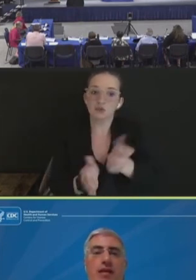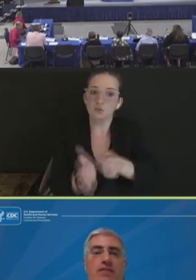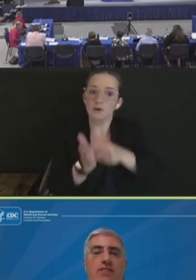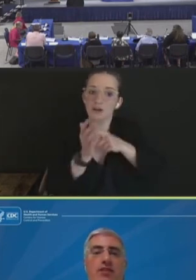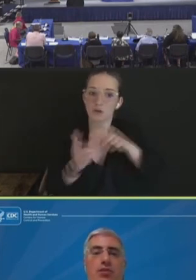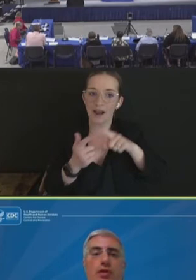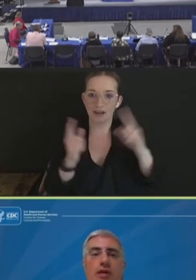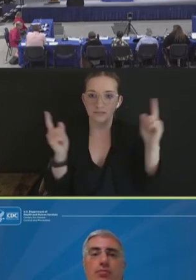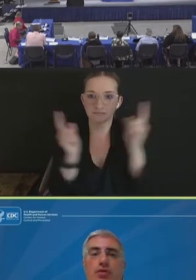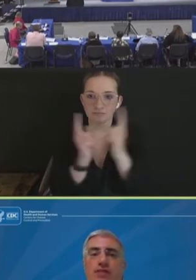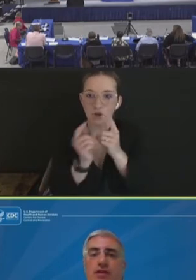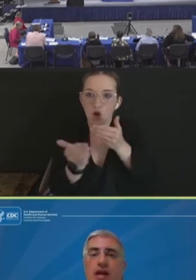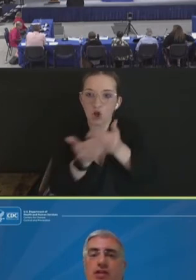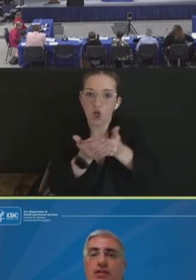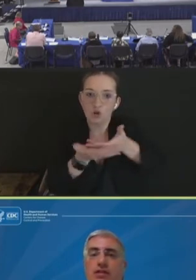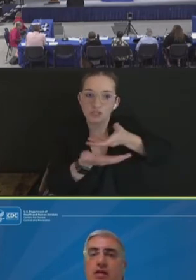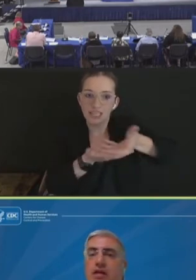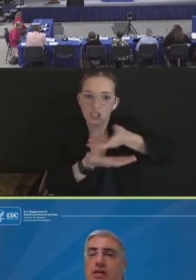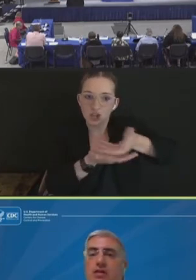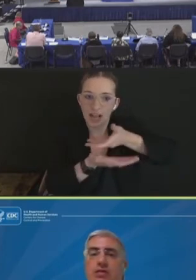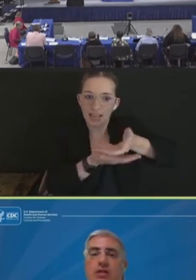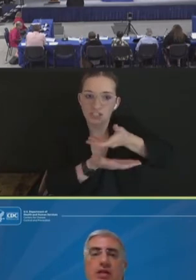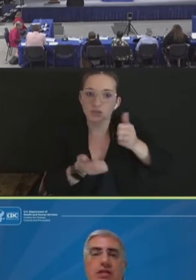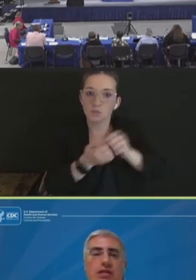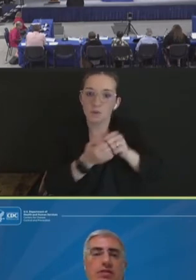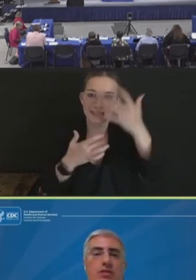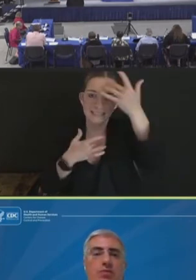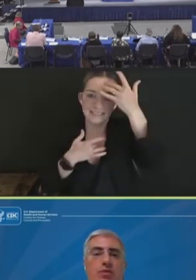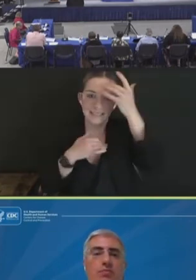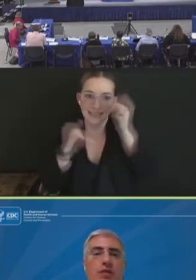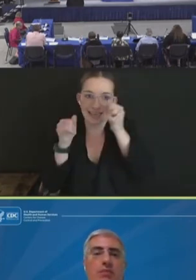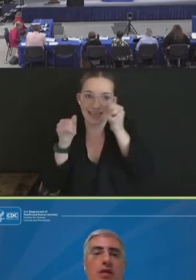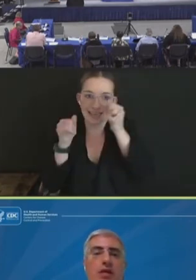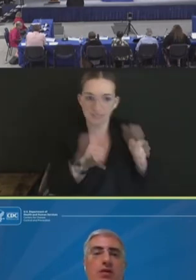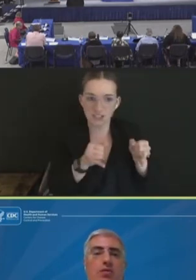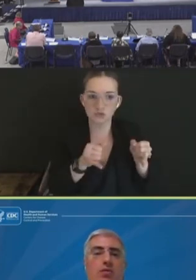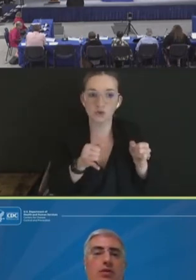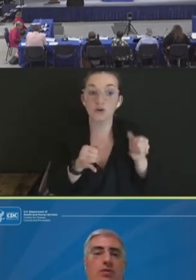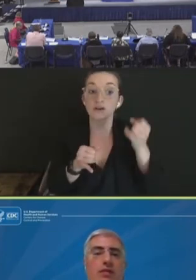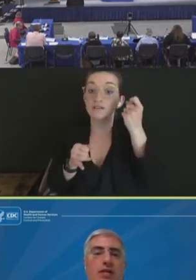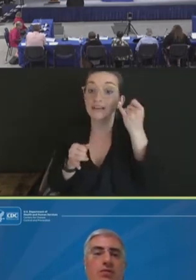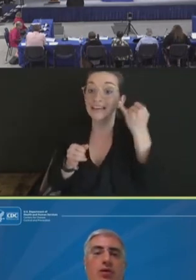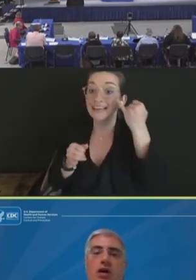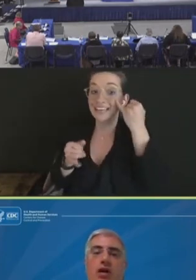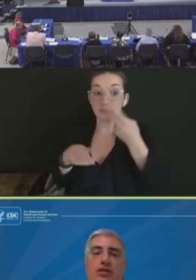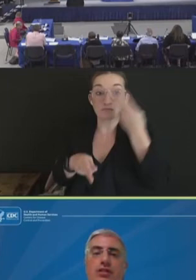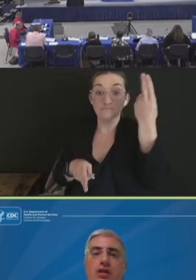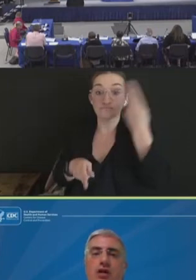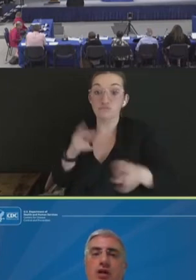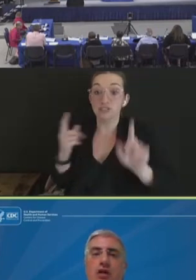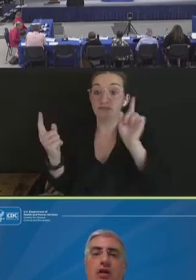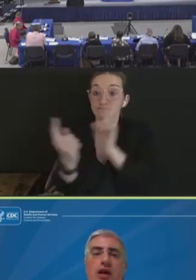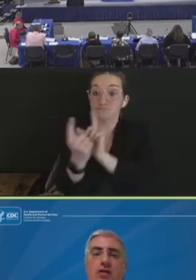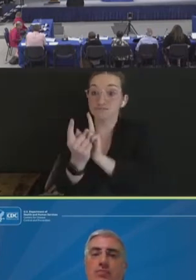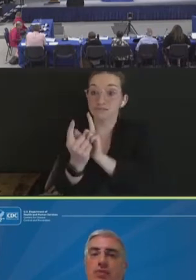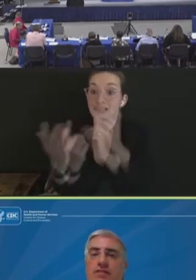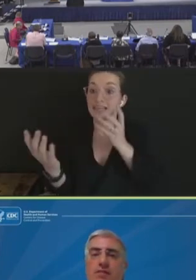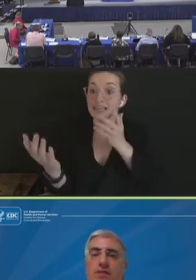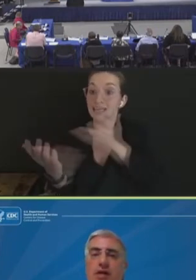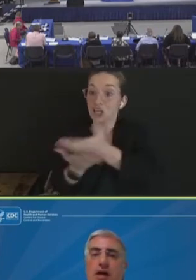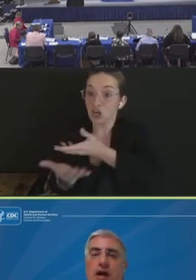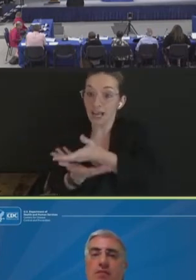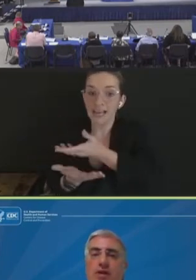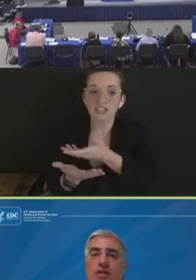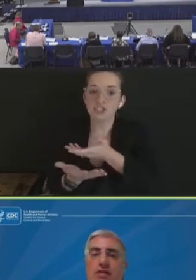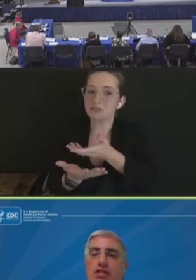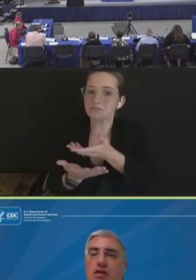symptomatic individual, and brief interactions and those conducted using appropriate PPE in accordance with standard precautions are not believed to